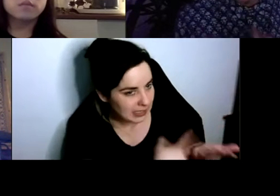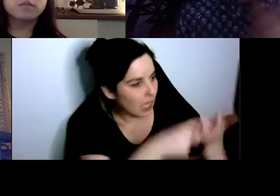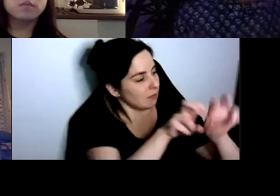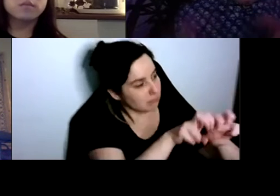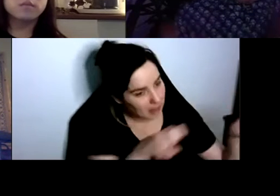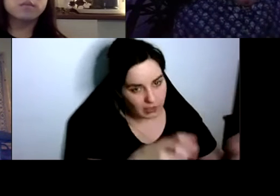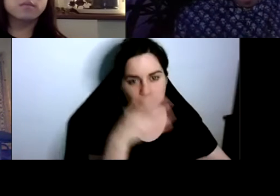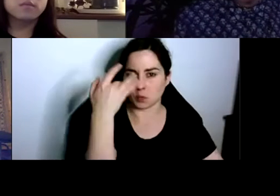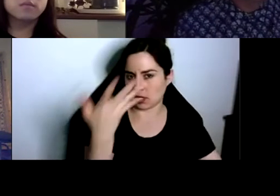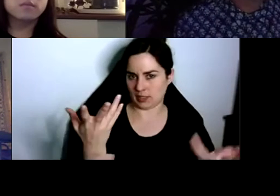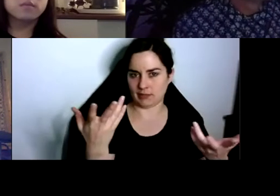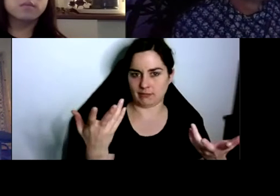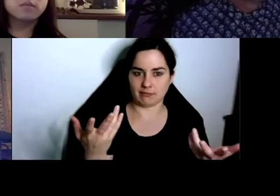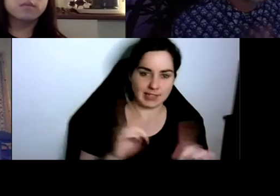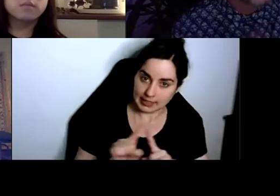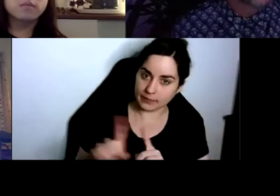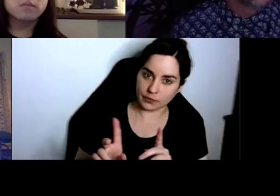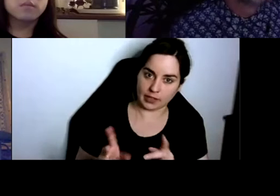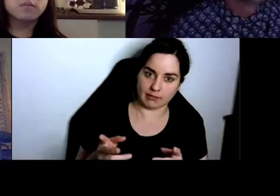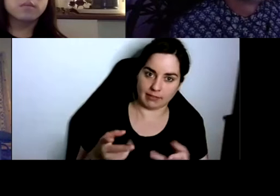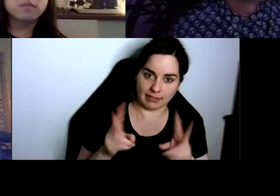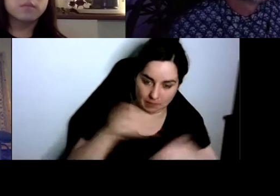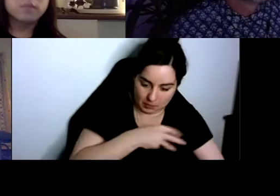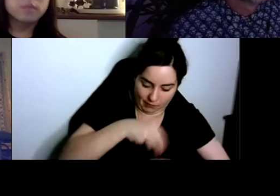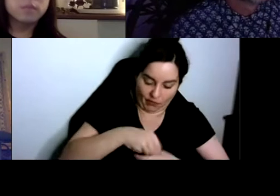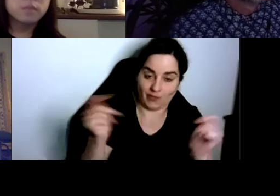the subjects that we're getting into. Anyway,